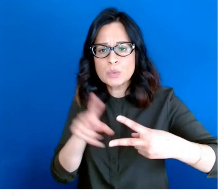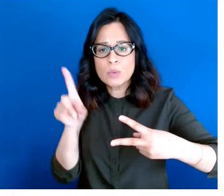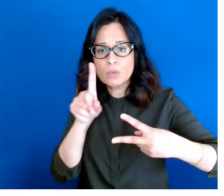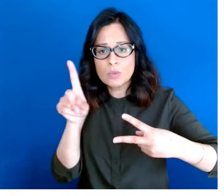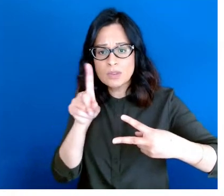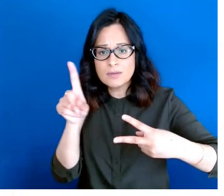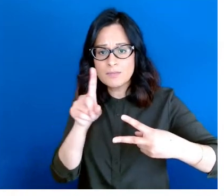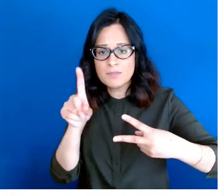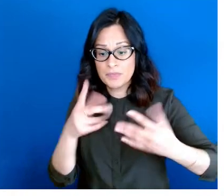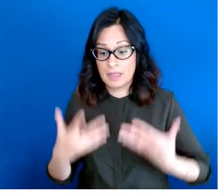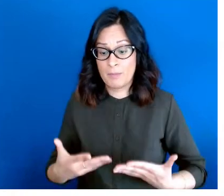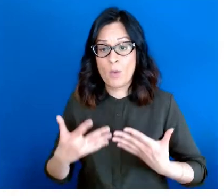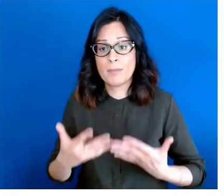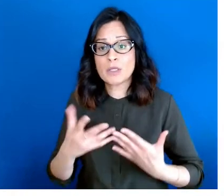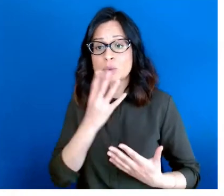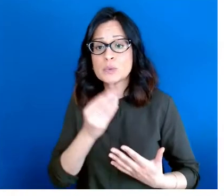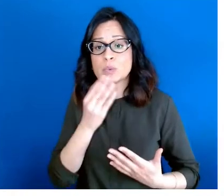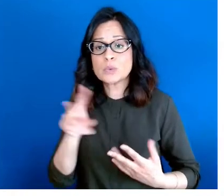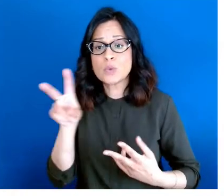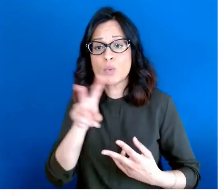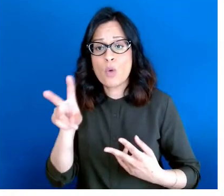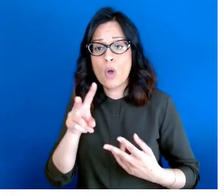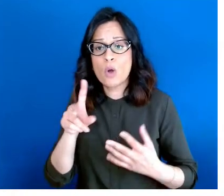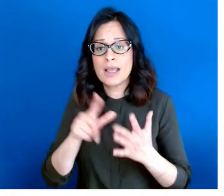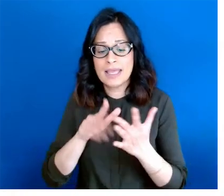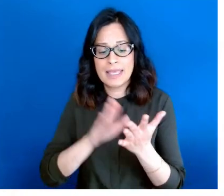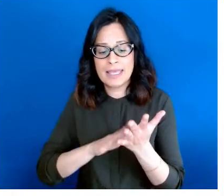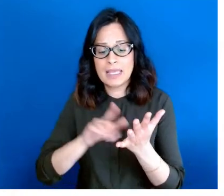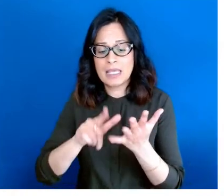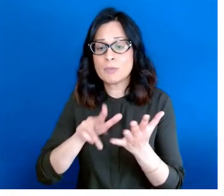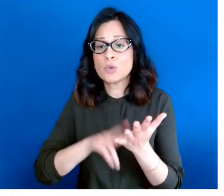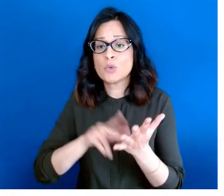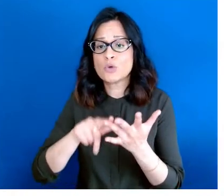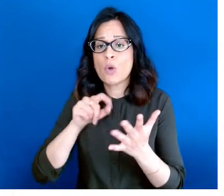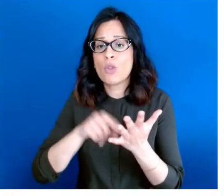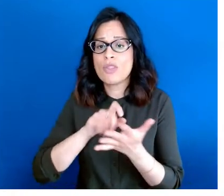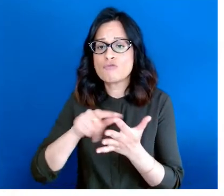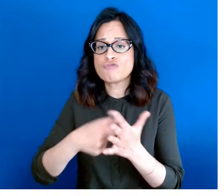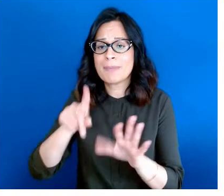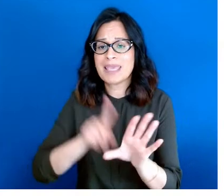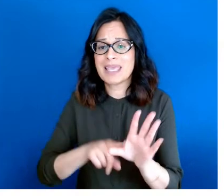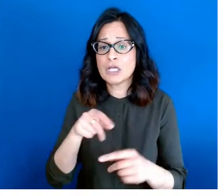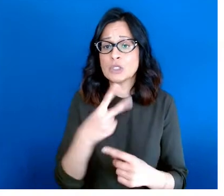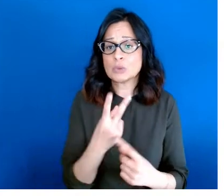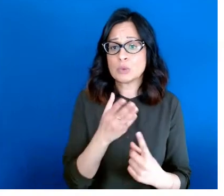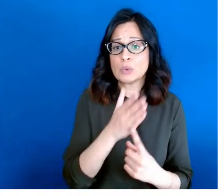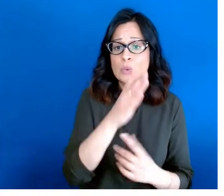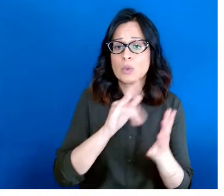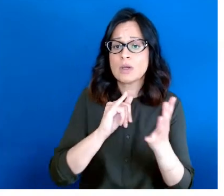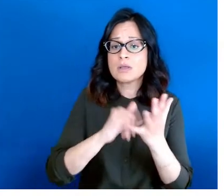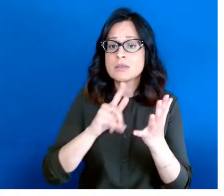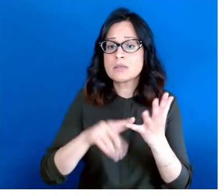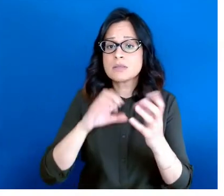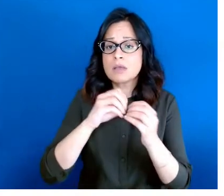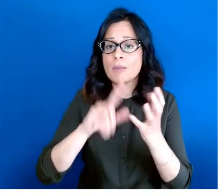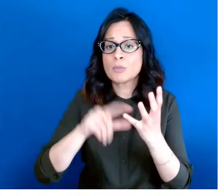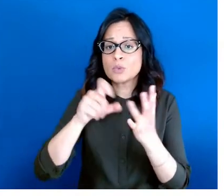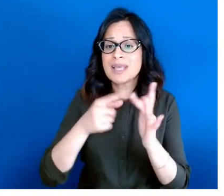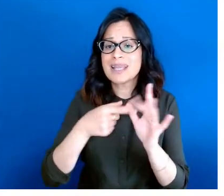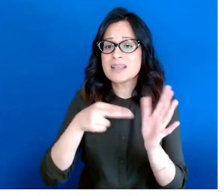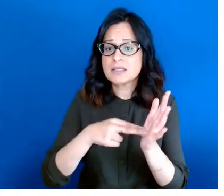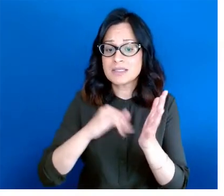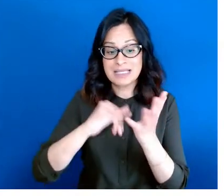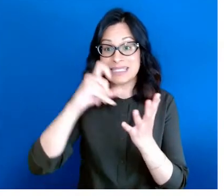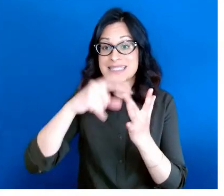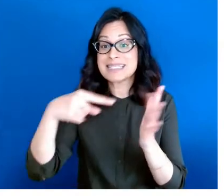currently used forms of immunotherapy. On one hand, subcutaneous immunotherapy, SCIT, and on the other